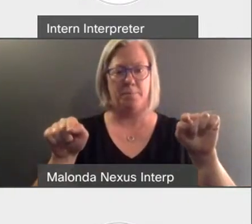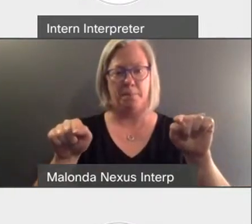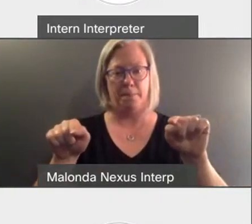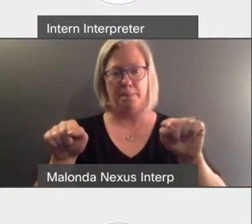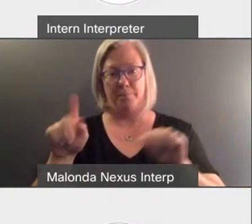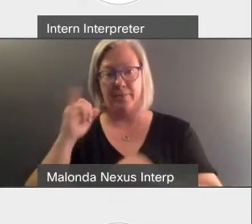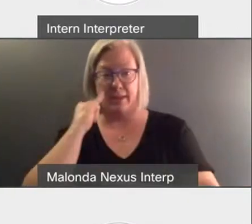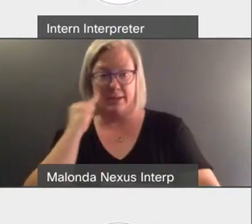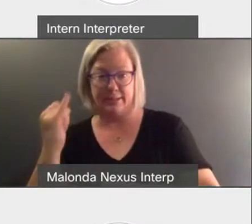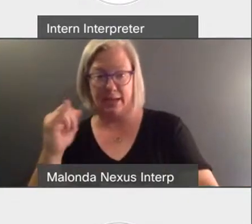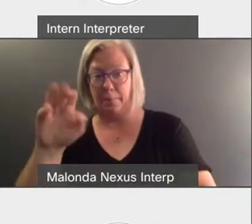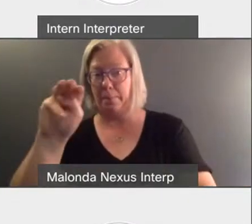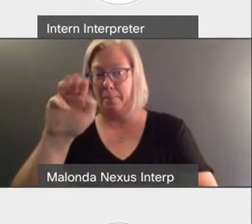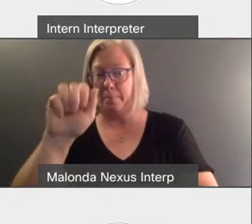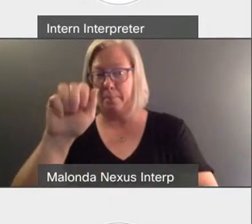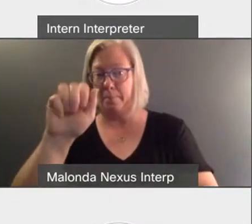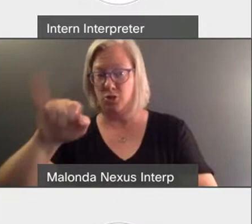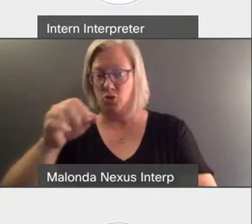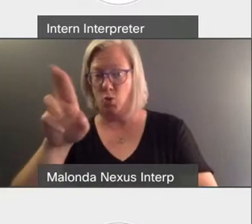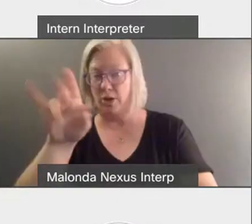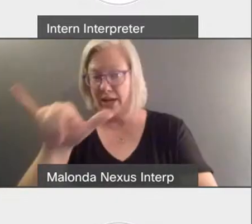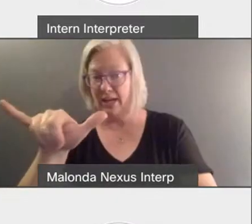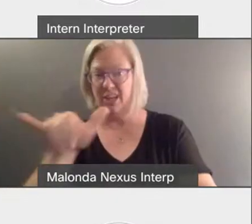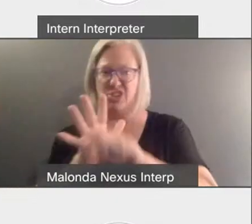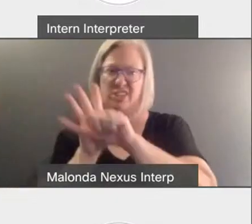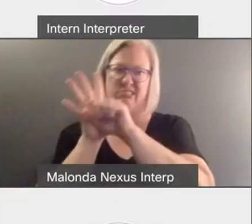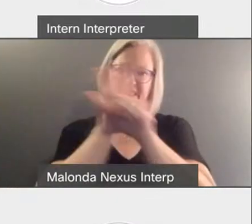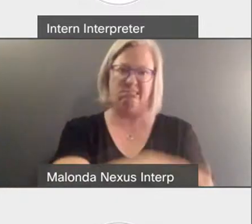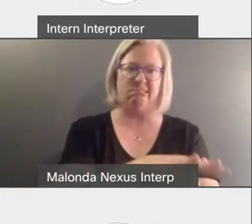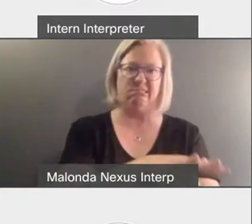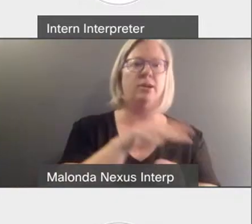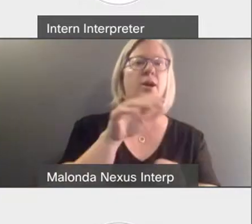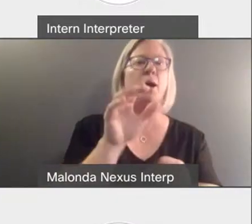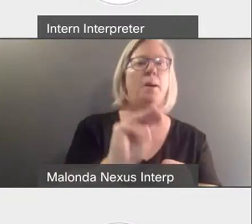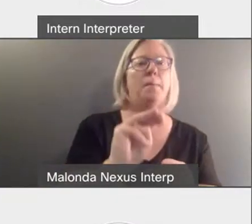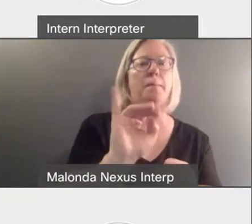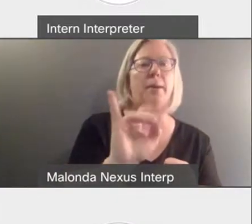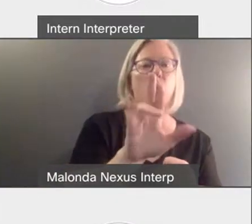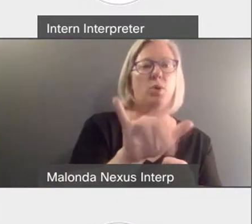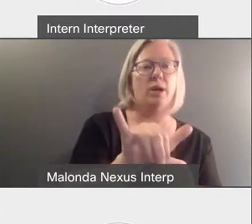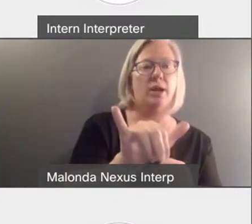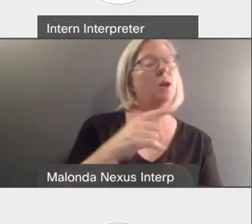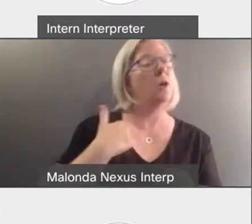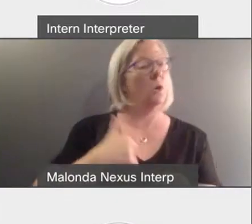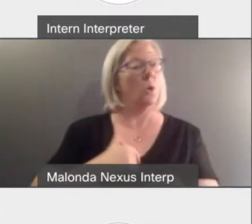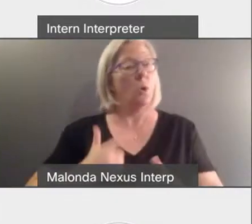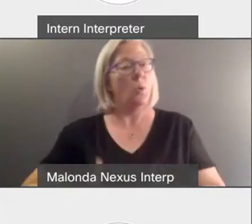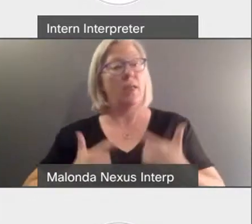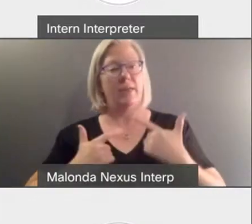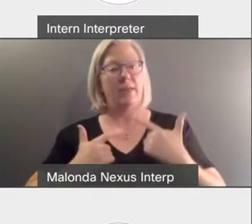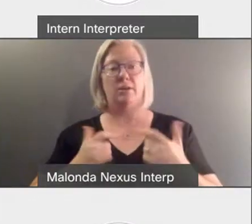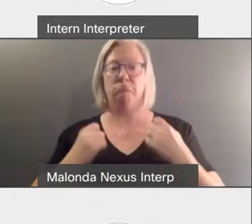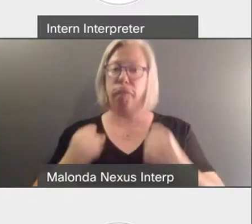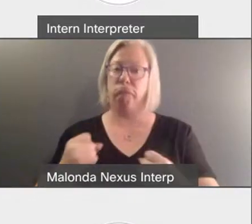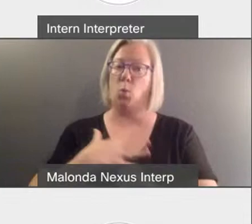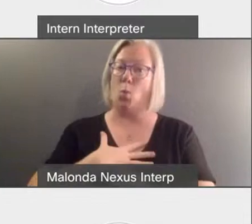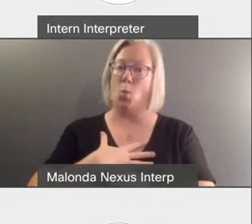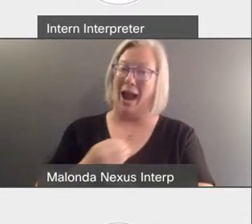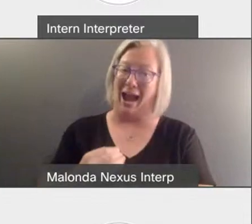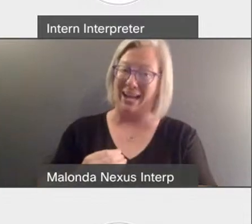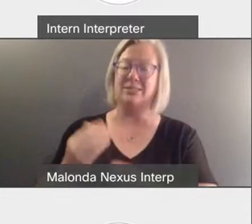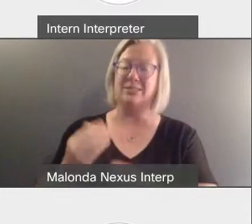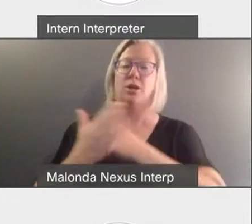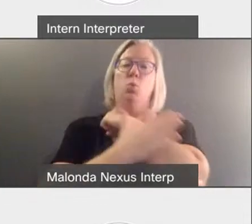the idea that the majority just squashes the minority. You know, we're living in a predominantly white, I think predominantly